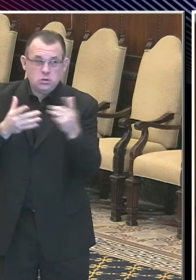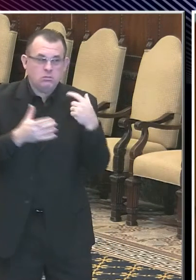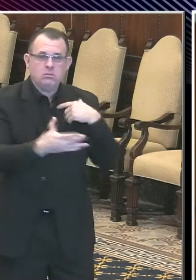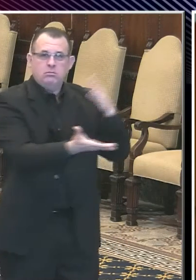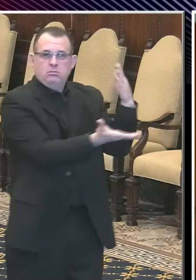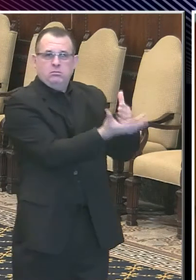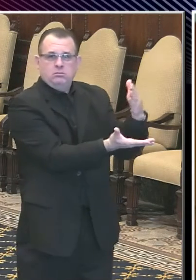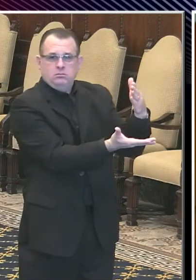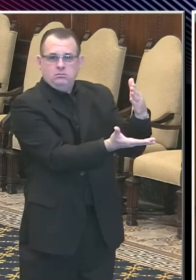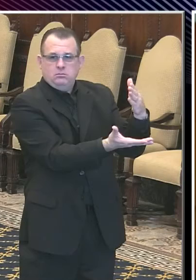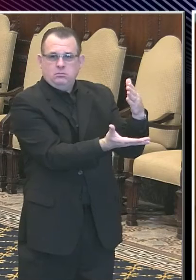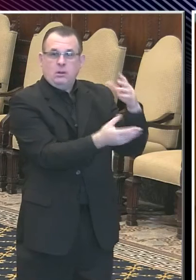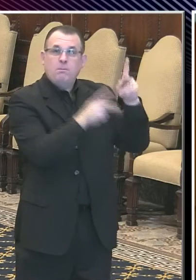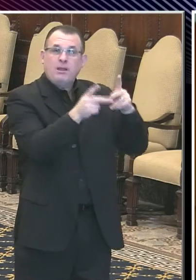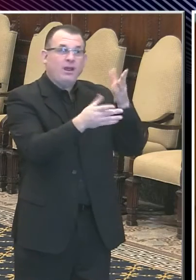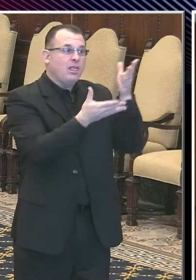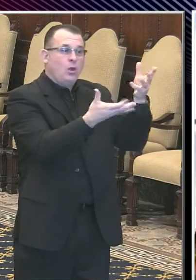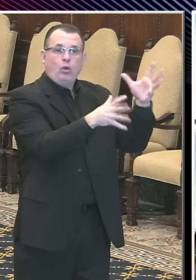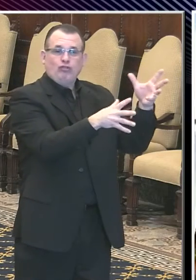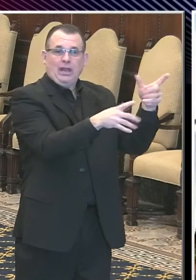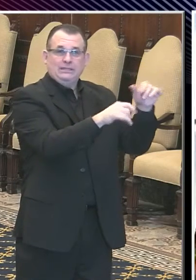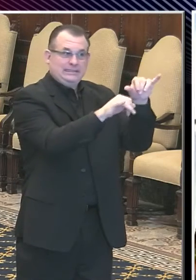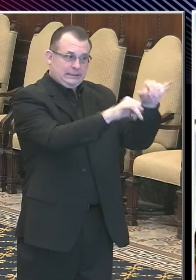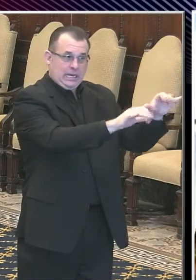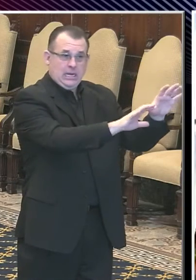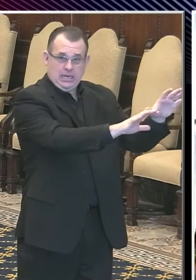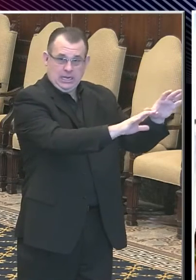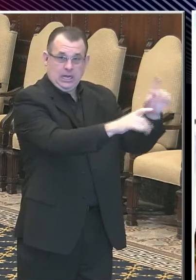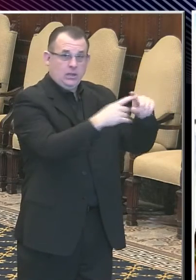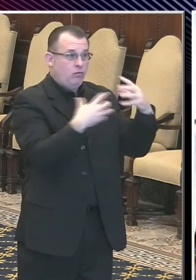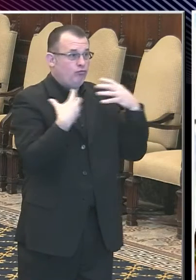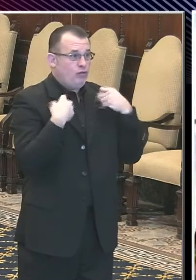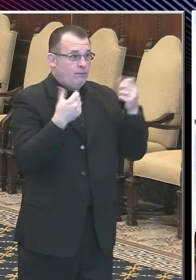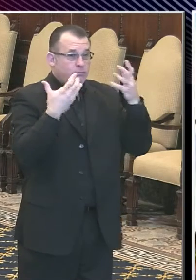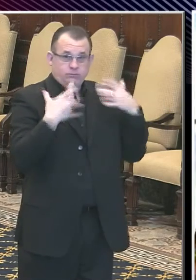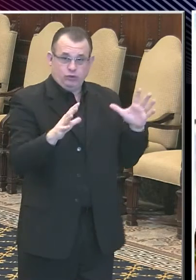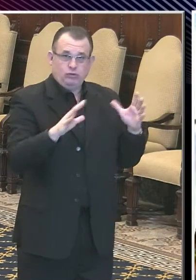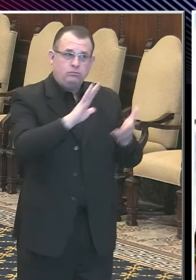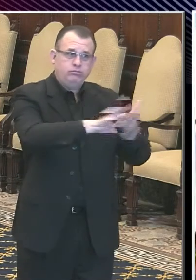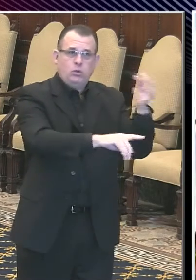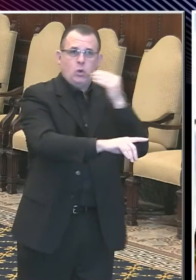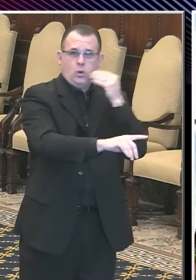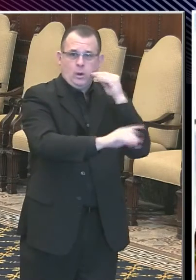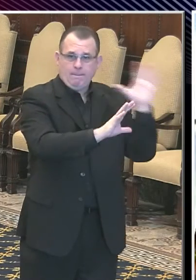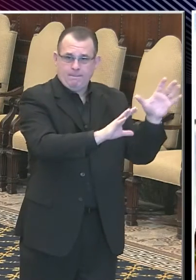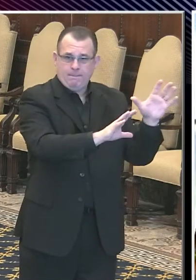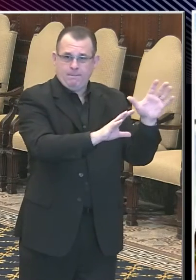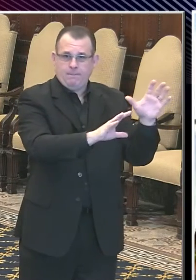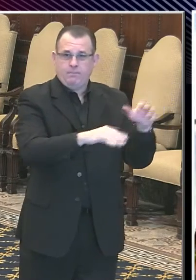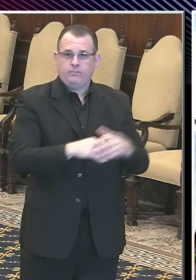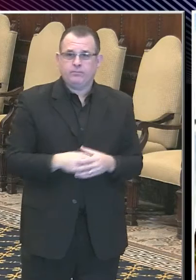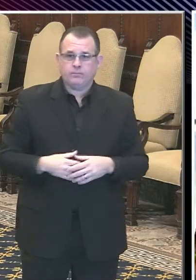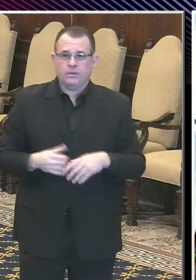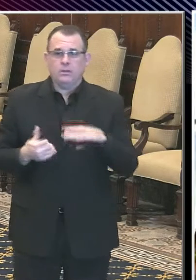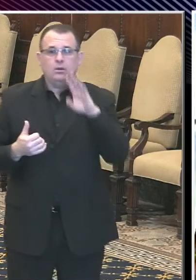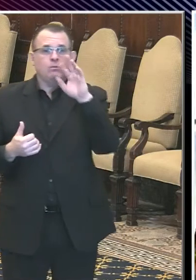there just continue to stay until they're ready to go home. And just confirming, there are 5 patients currently.